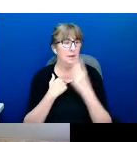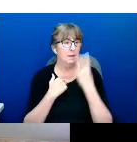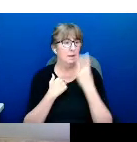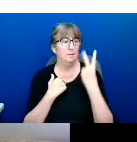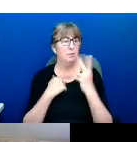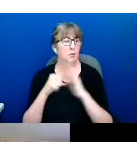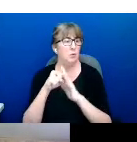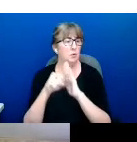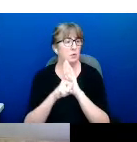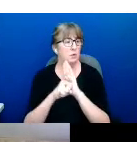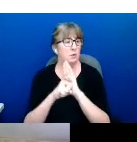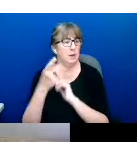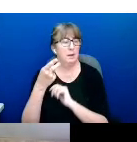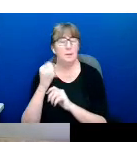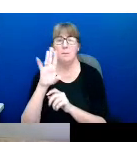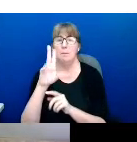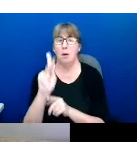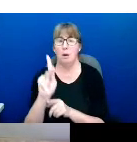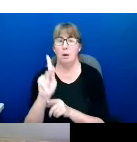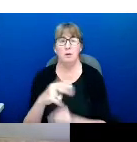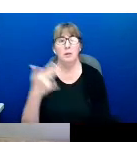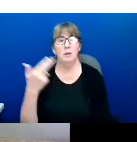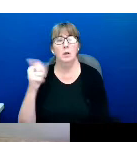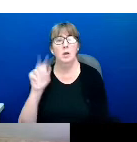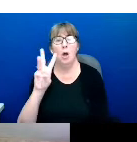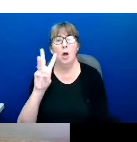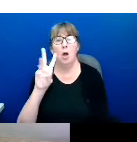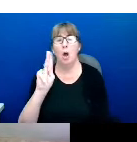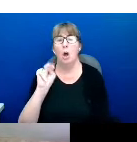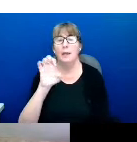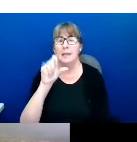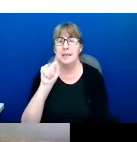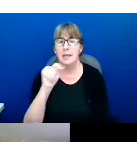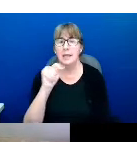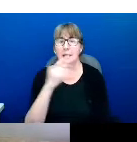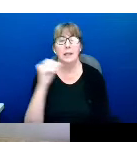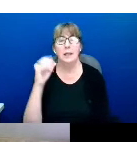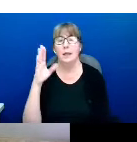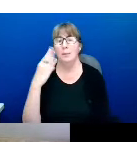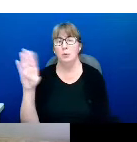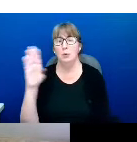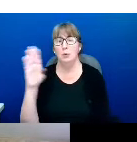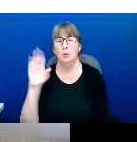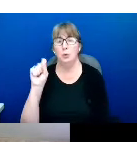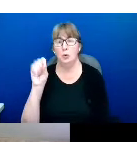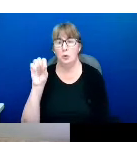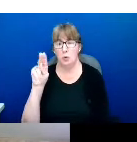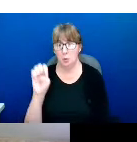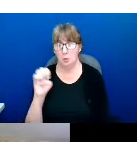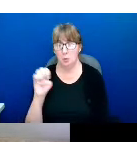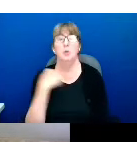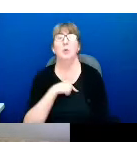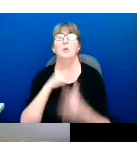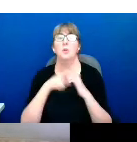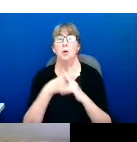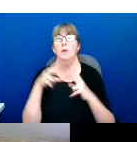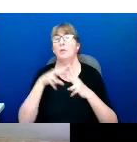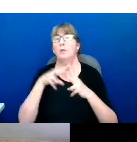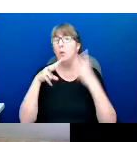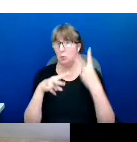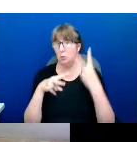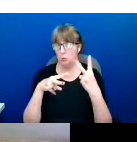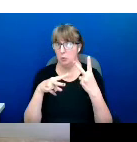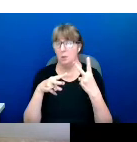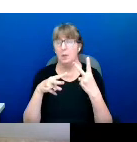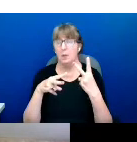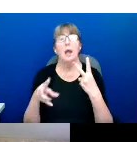Nest State Park and Bluestone State Park, as we've already met their staff already. We started off with those 2 state parks, and we branched out over the last